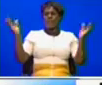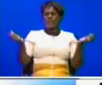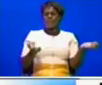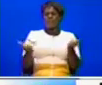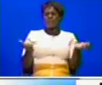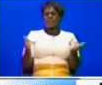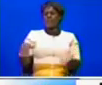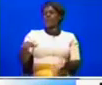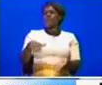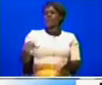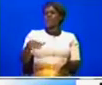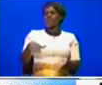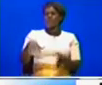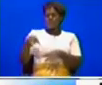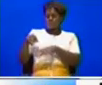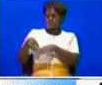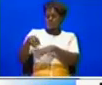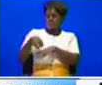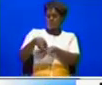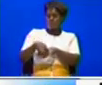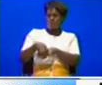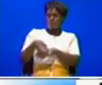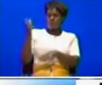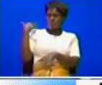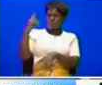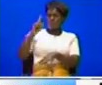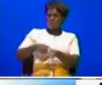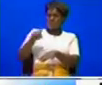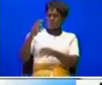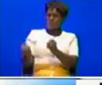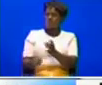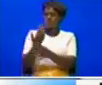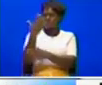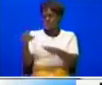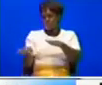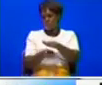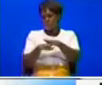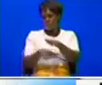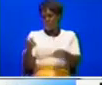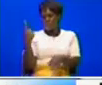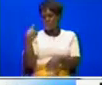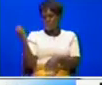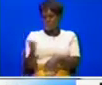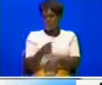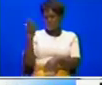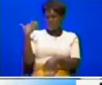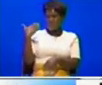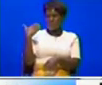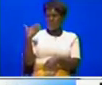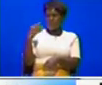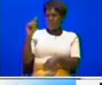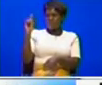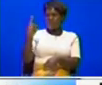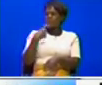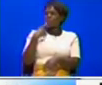its environment. Mr. Sonko, you said during the unveiling of your running mate last month, and I quote, "In my